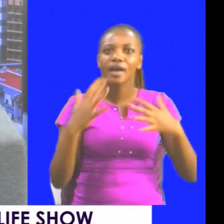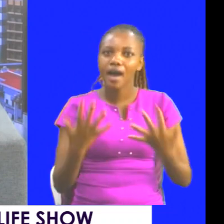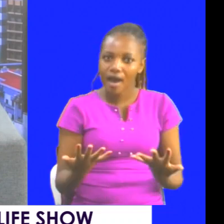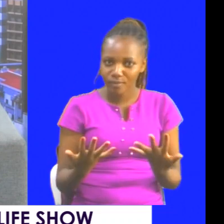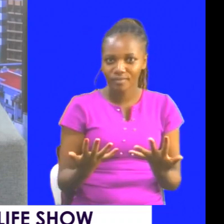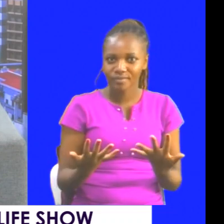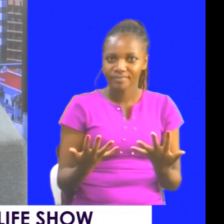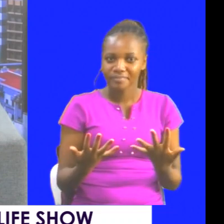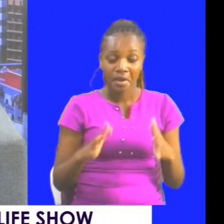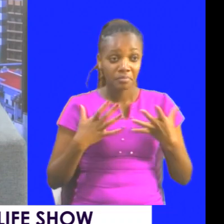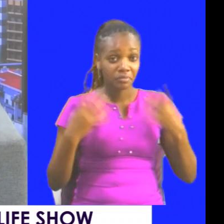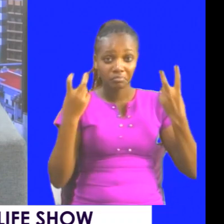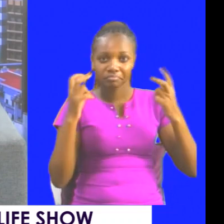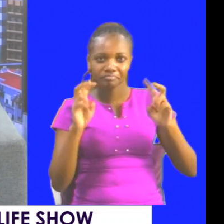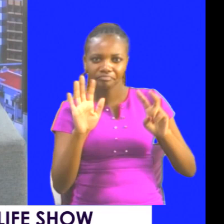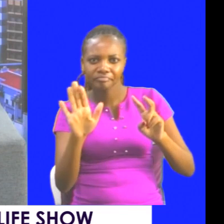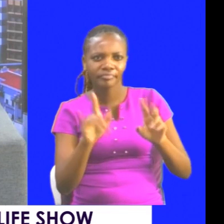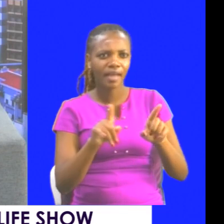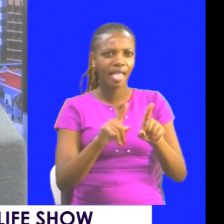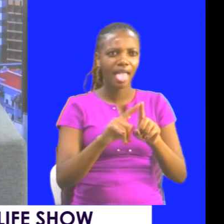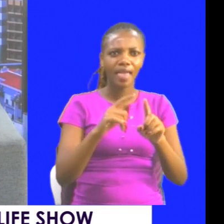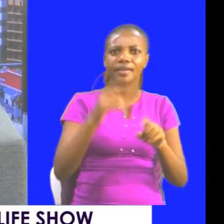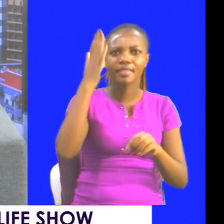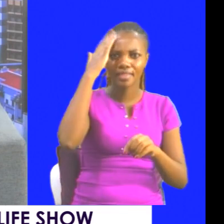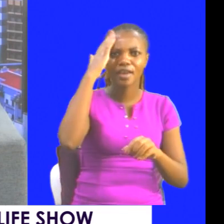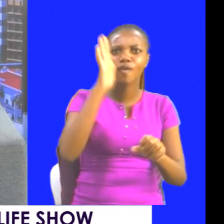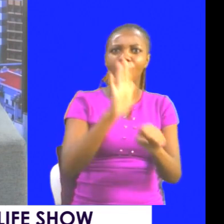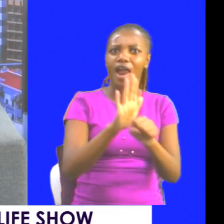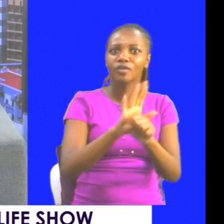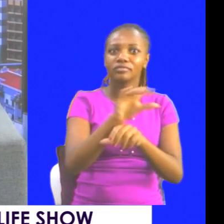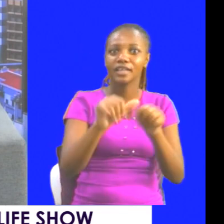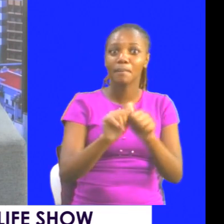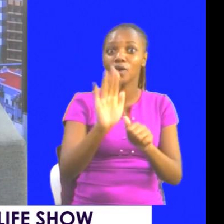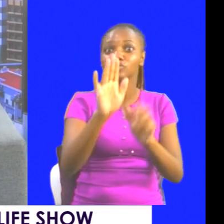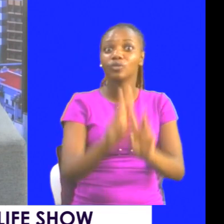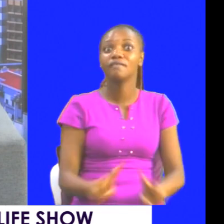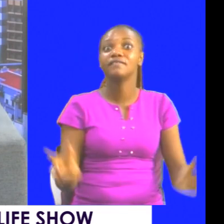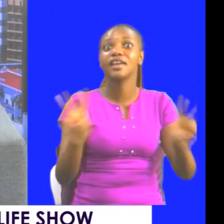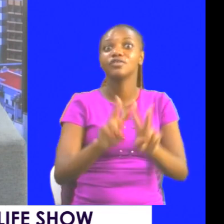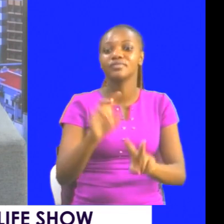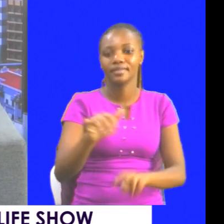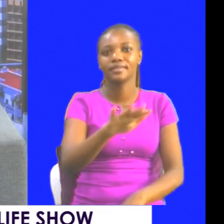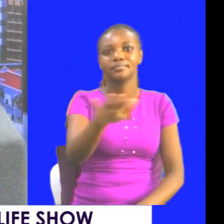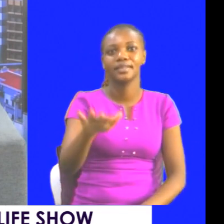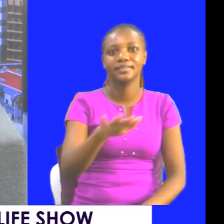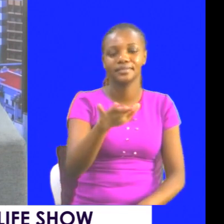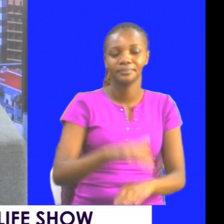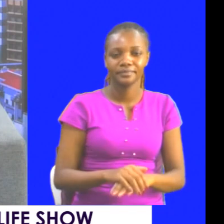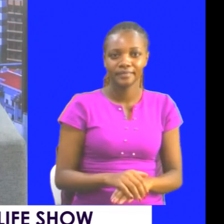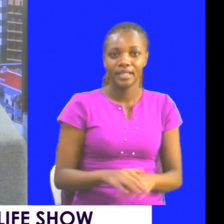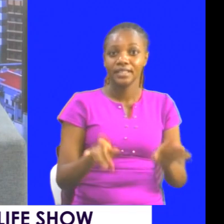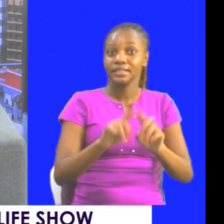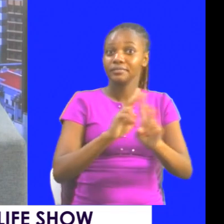tells the world a lot about your relevance in that place. It is key